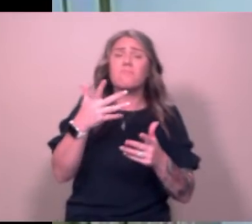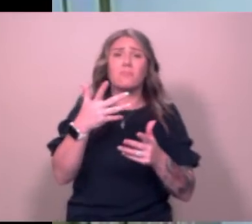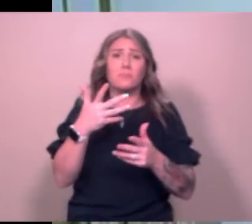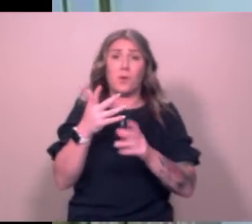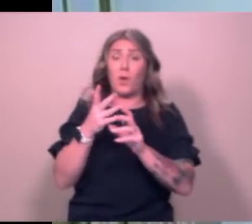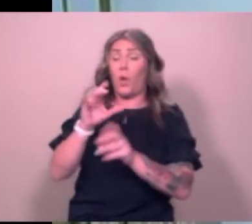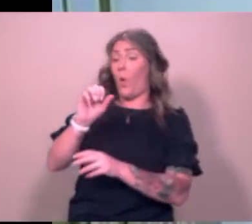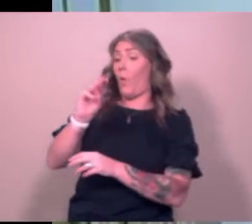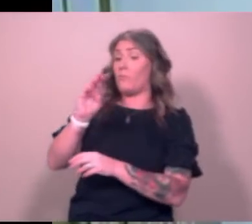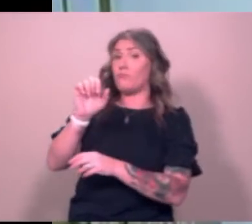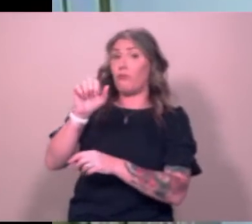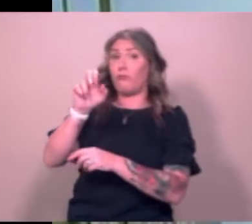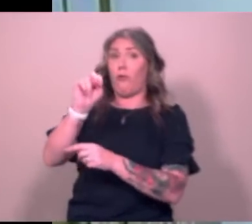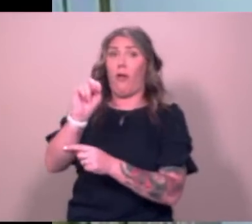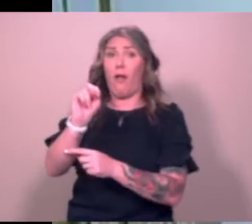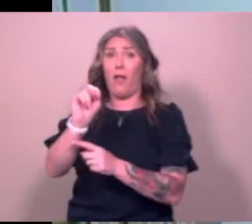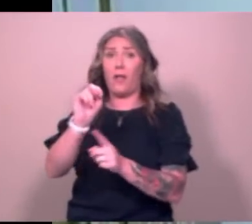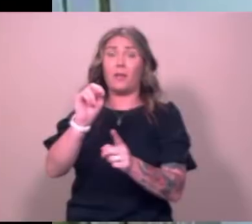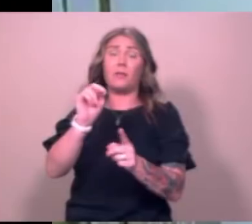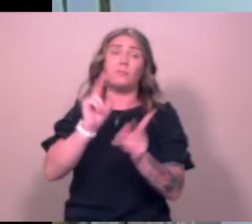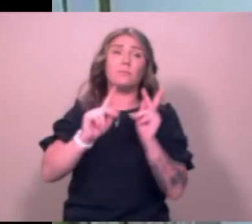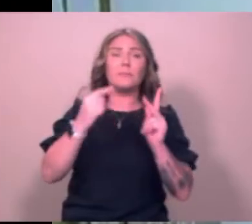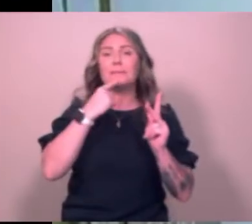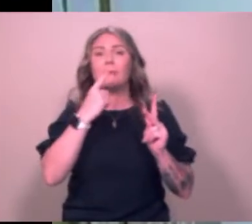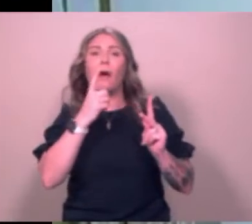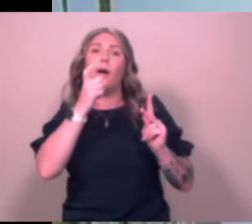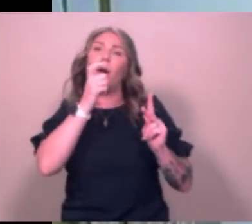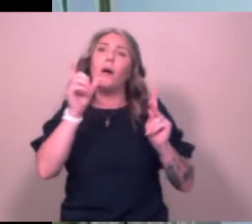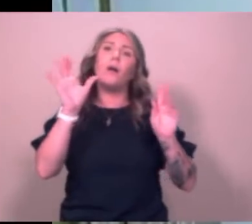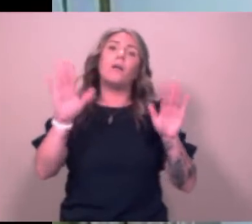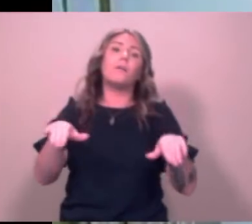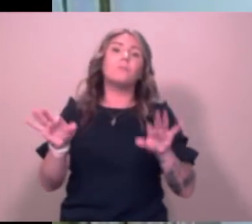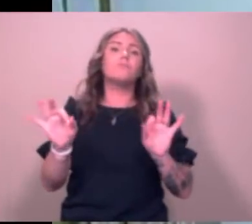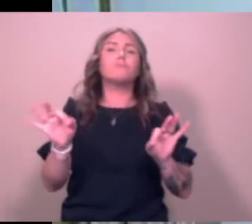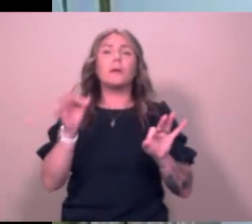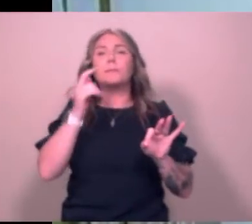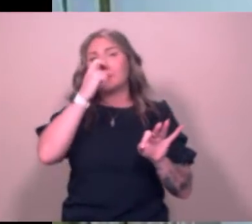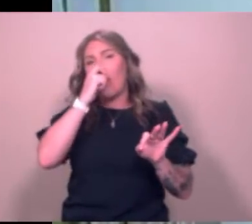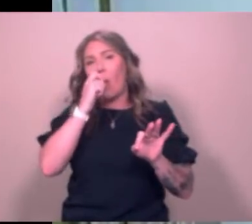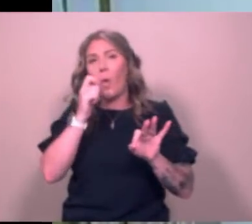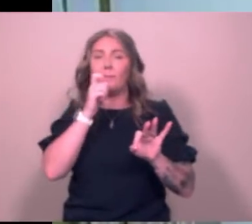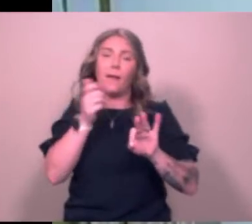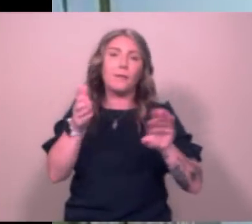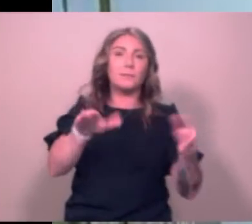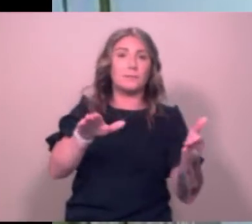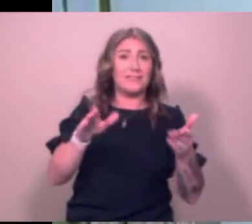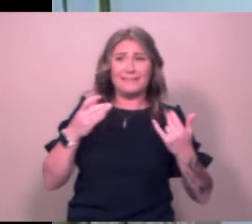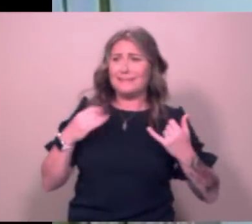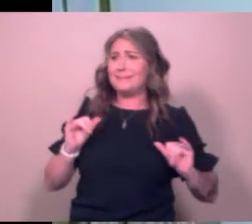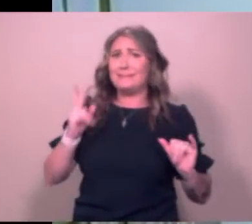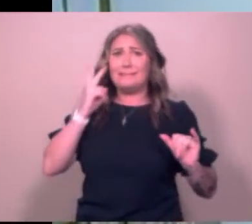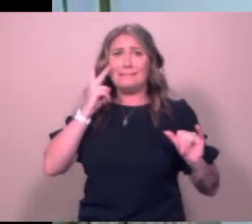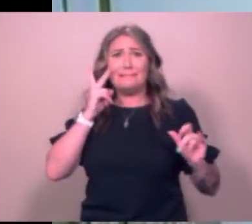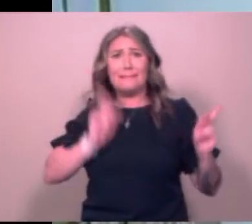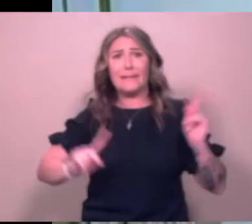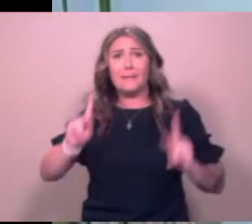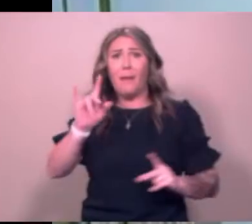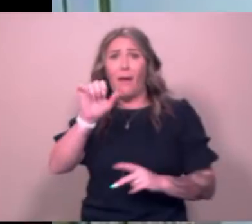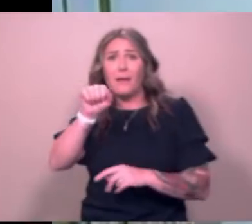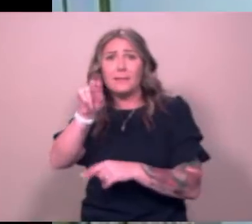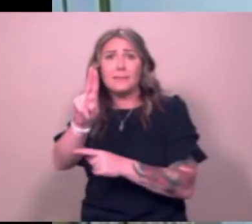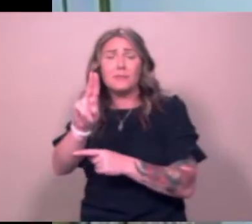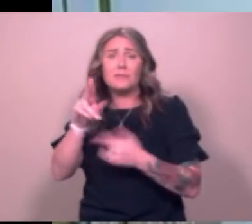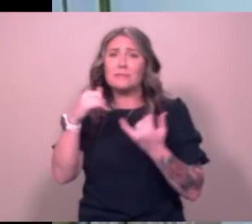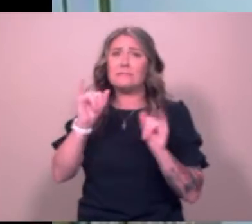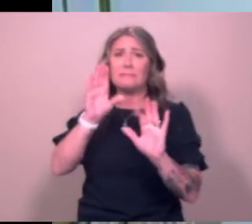it's publicized to be less deadly and really just a cold, we're still seeing people in the ICU, and we are still